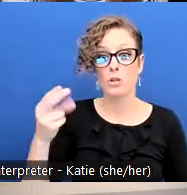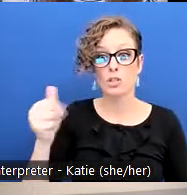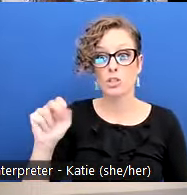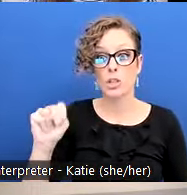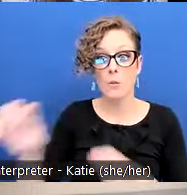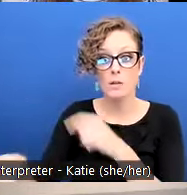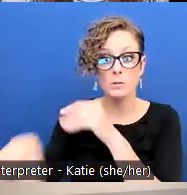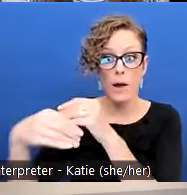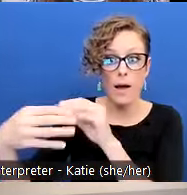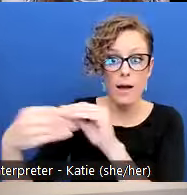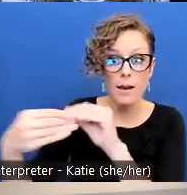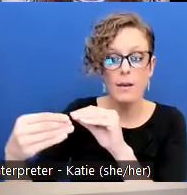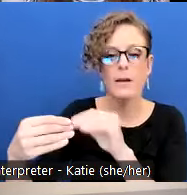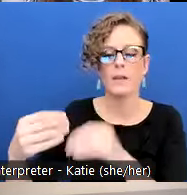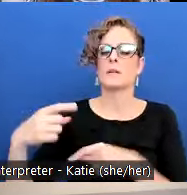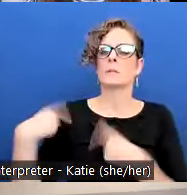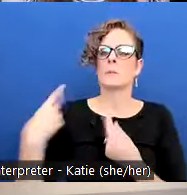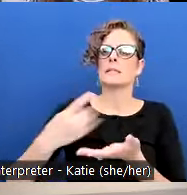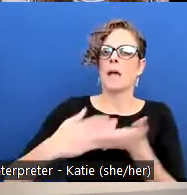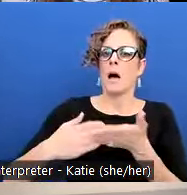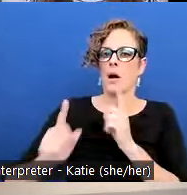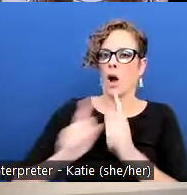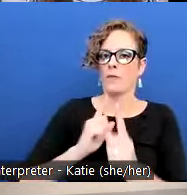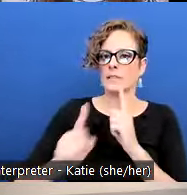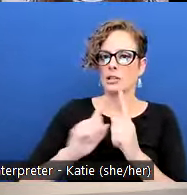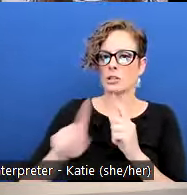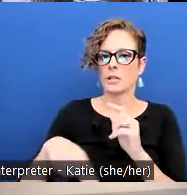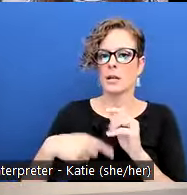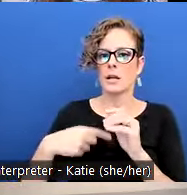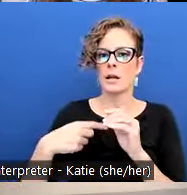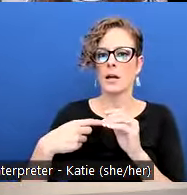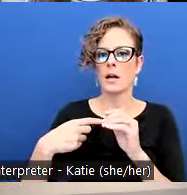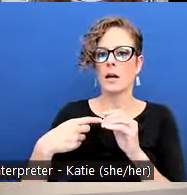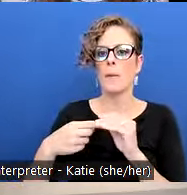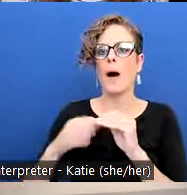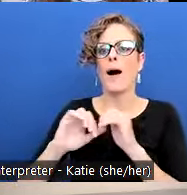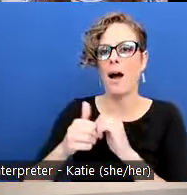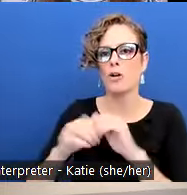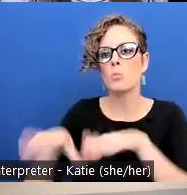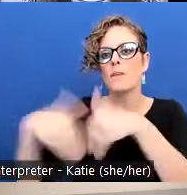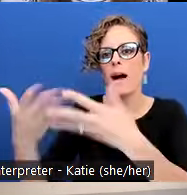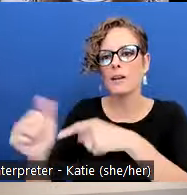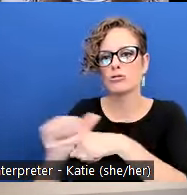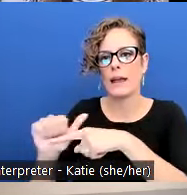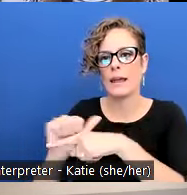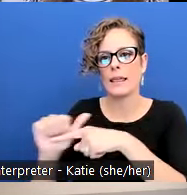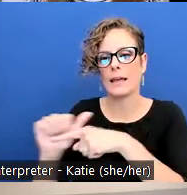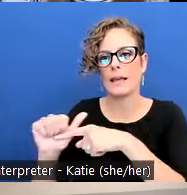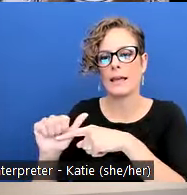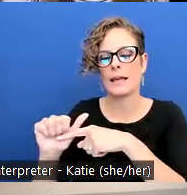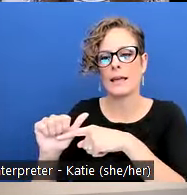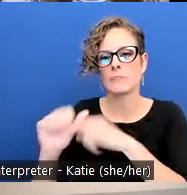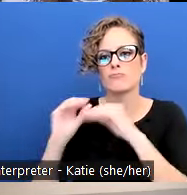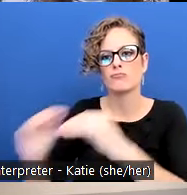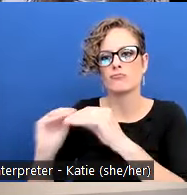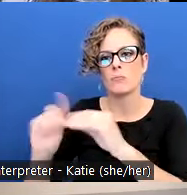some conversations and some work around making some connections to provide training for all of you on this issue and what you